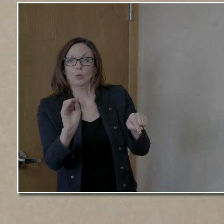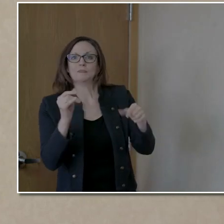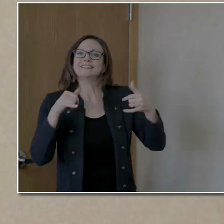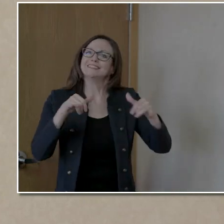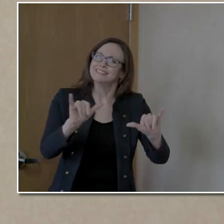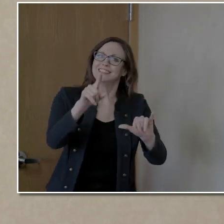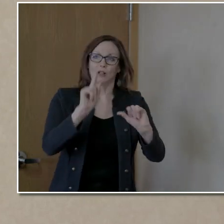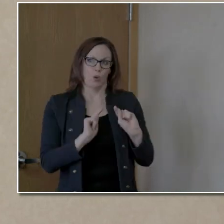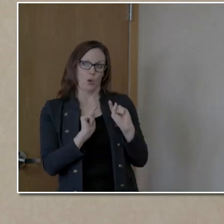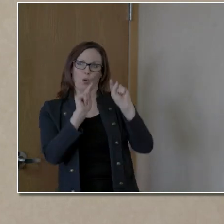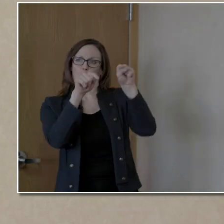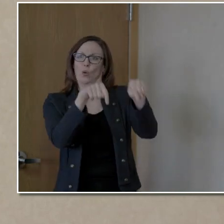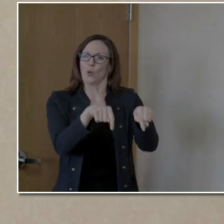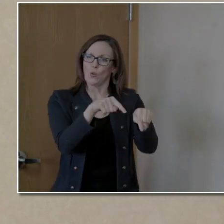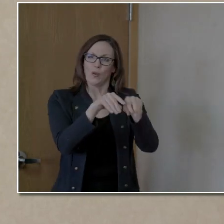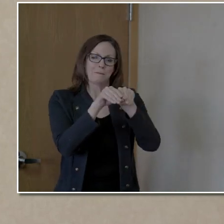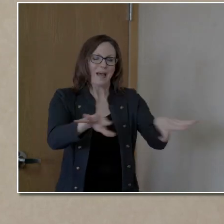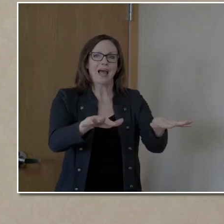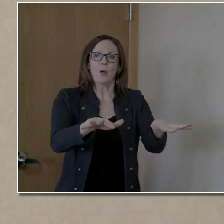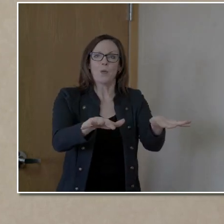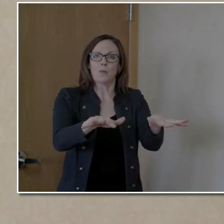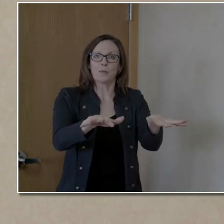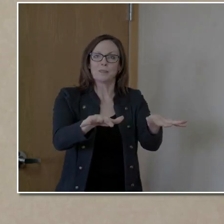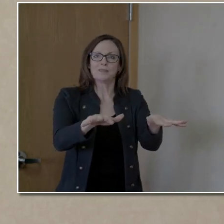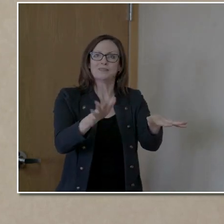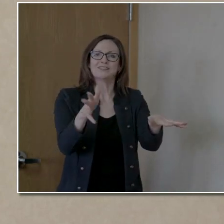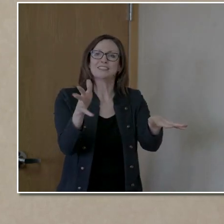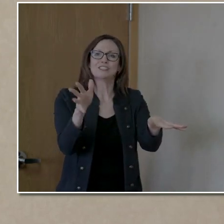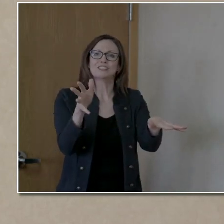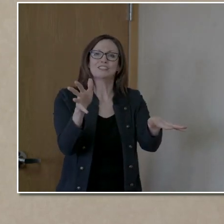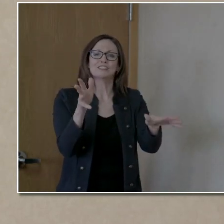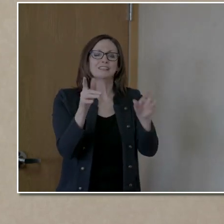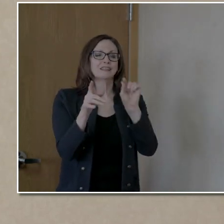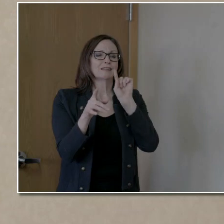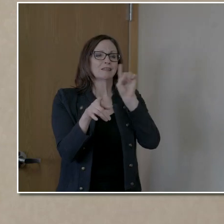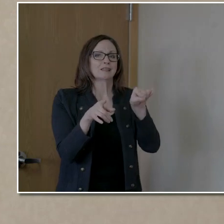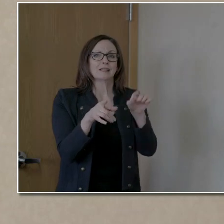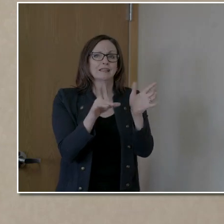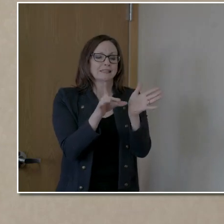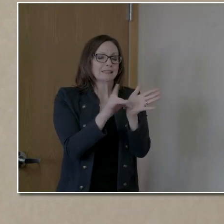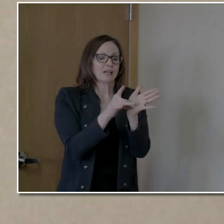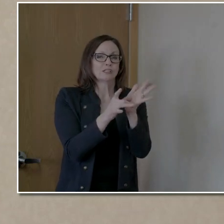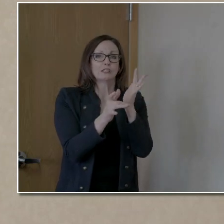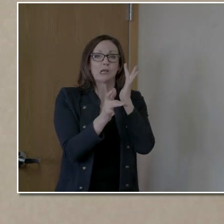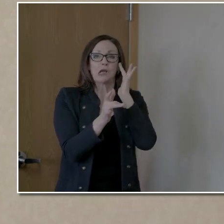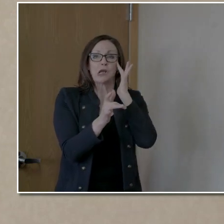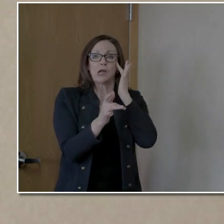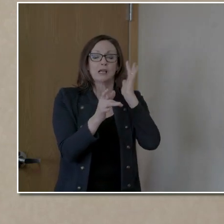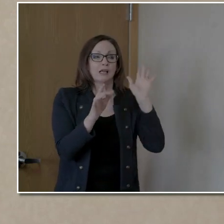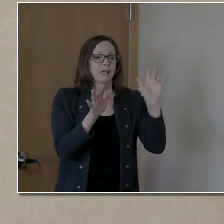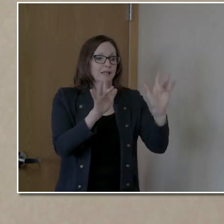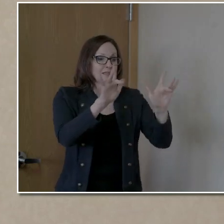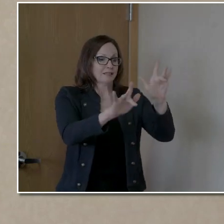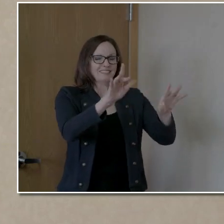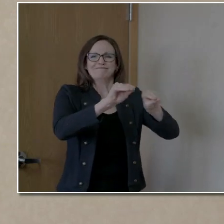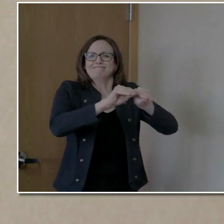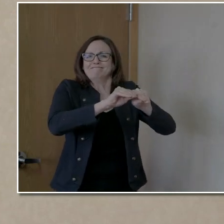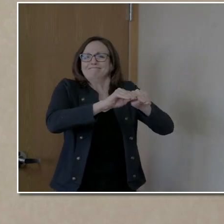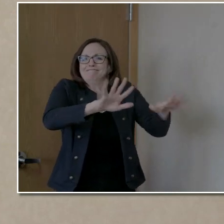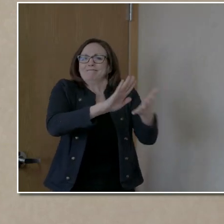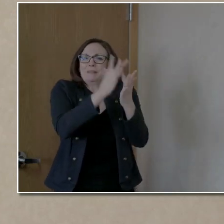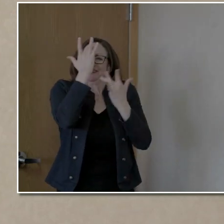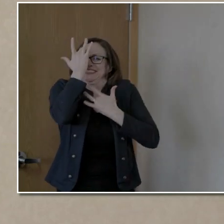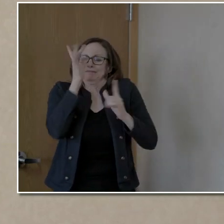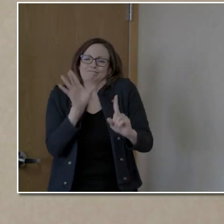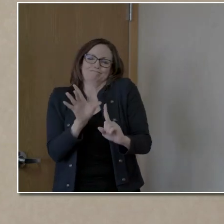tolerate it, we need to know everyone who has the virus so that we can take the steps we've been talking about to make sure that